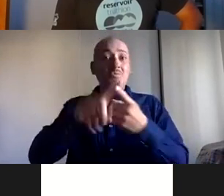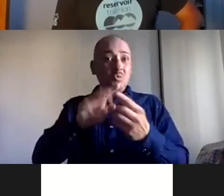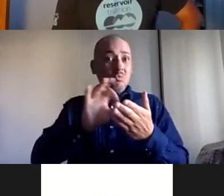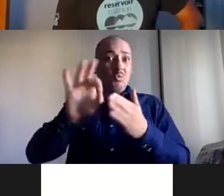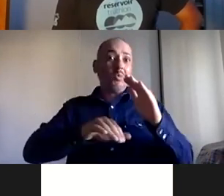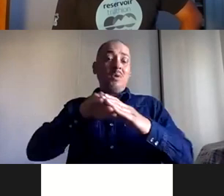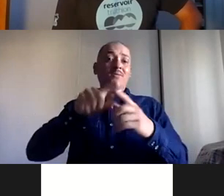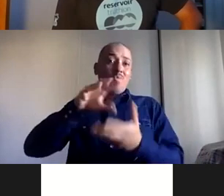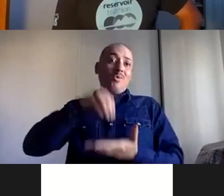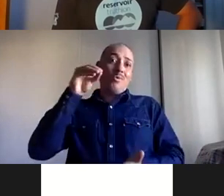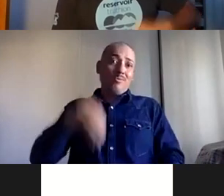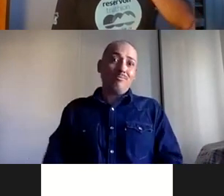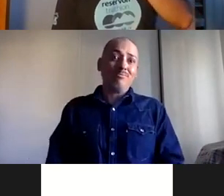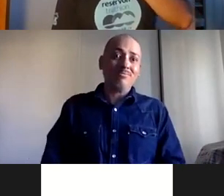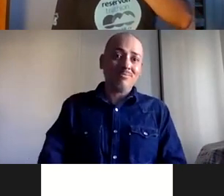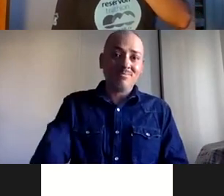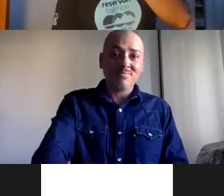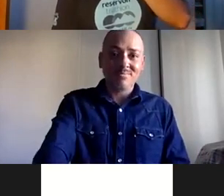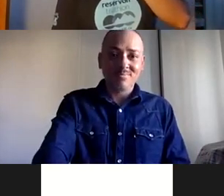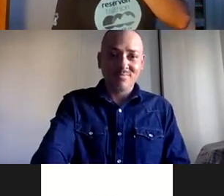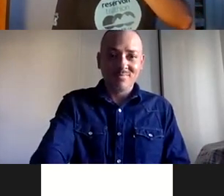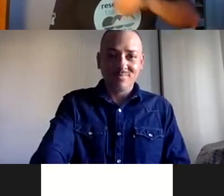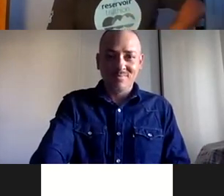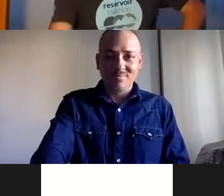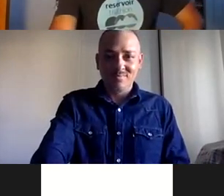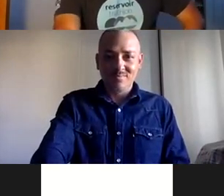to learn. So that's probably